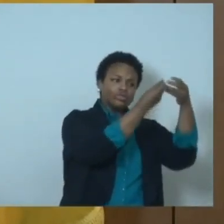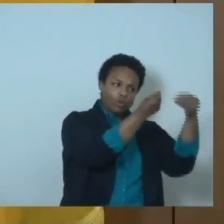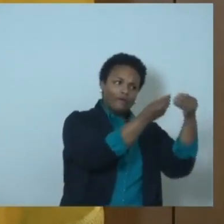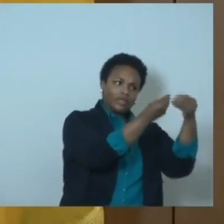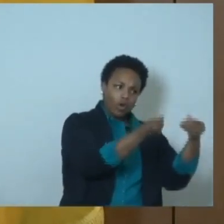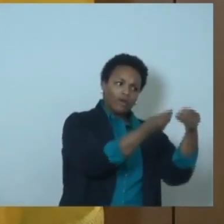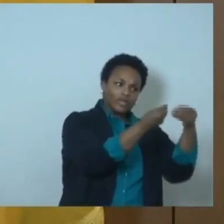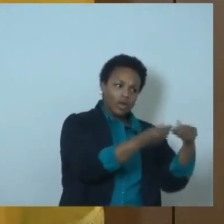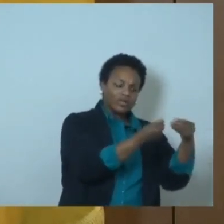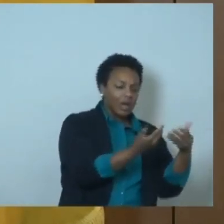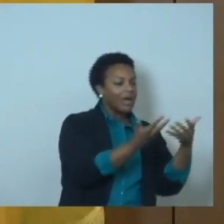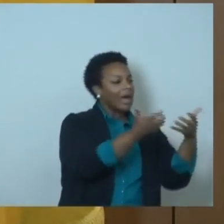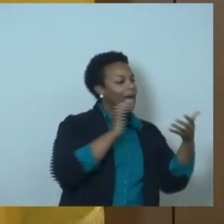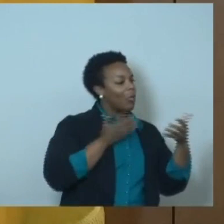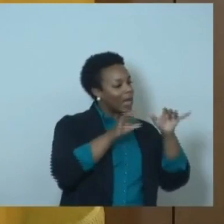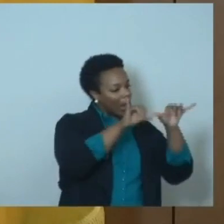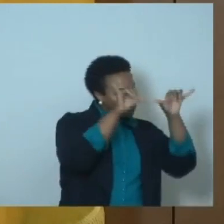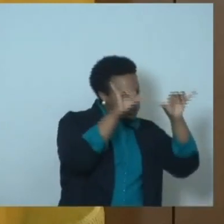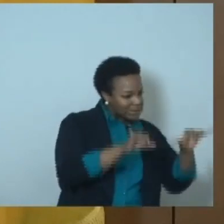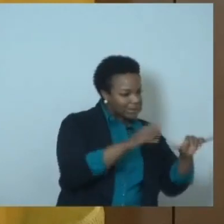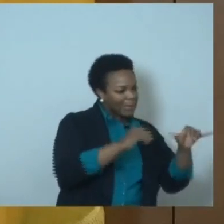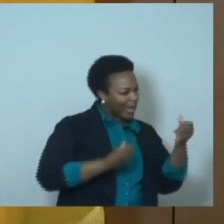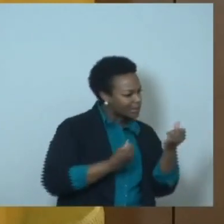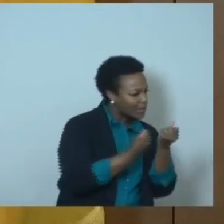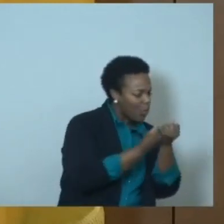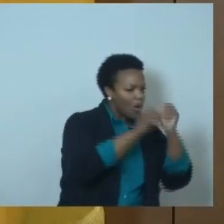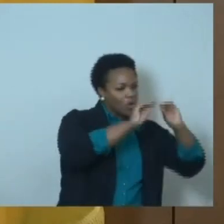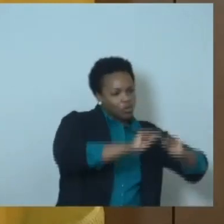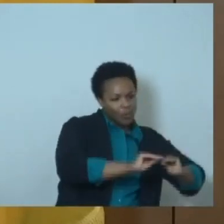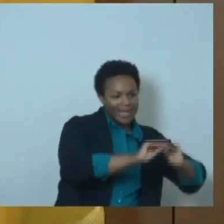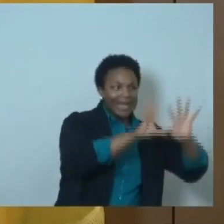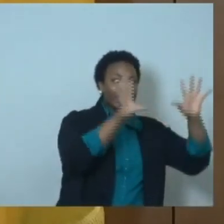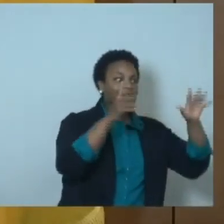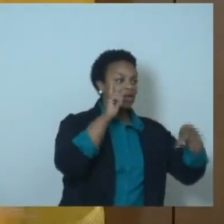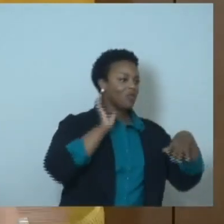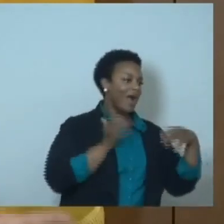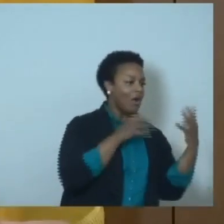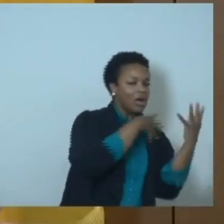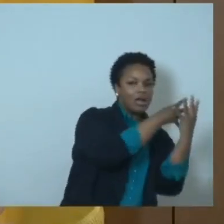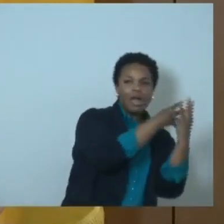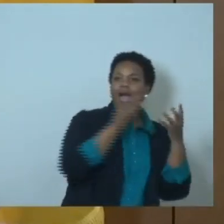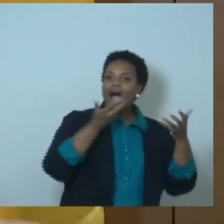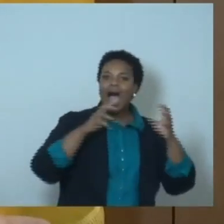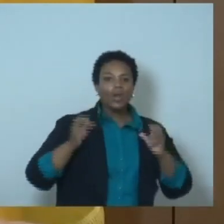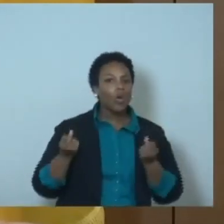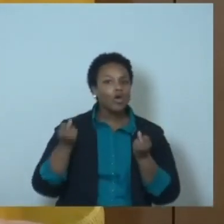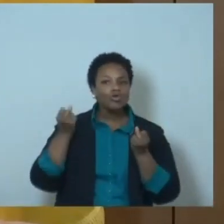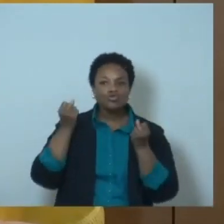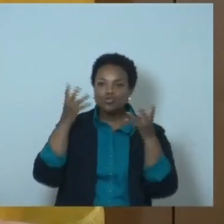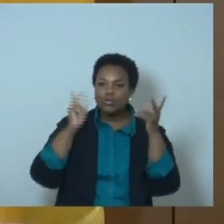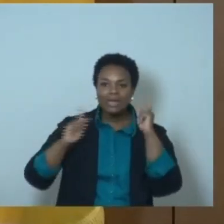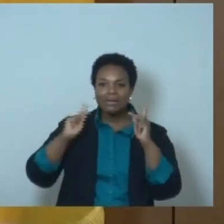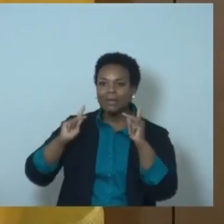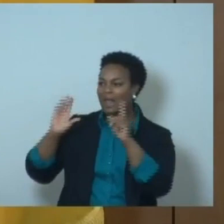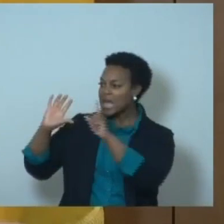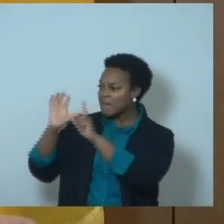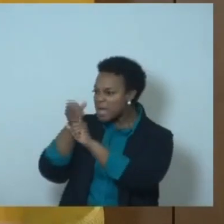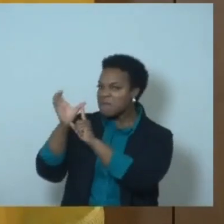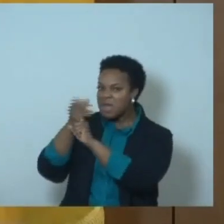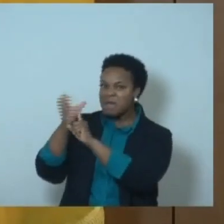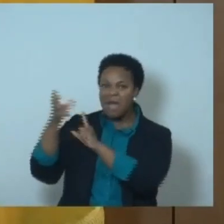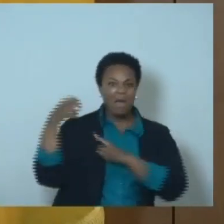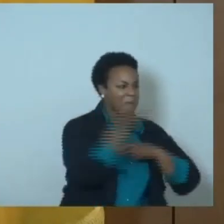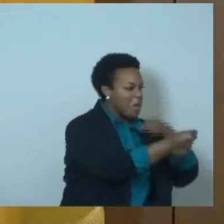streamlined, clear system of support in corrections. We don't want to over-incarcerate. We want to make sure that we can productively